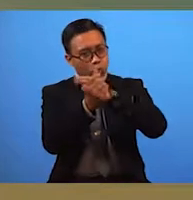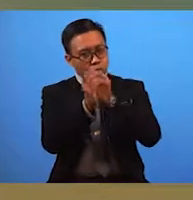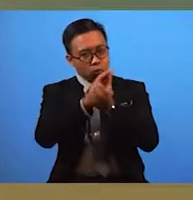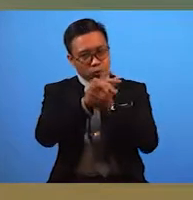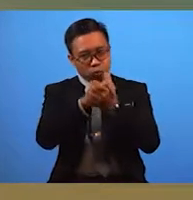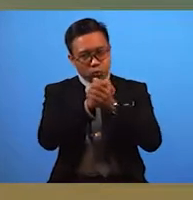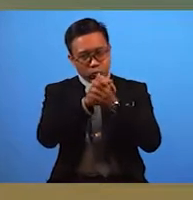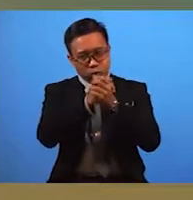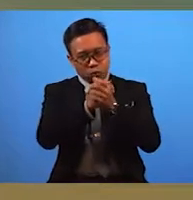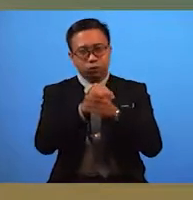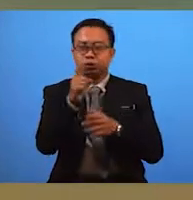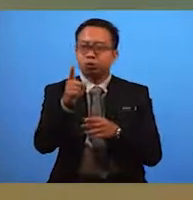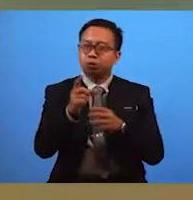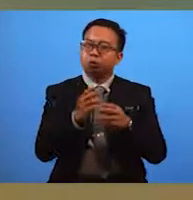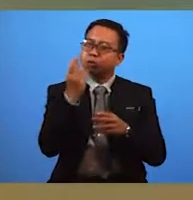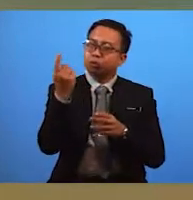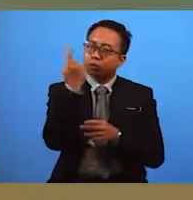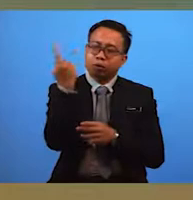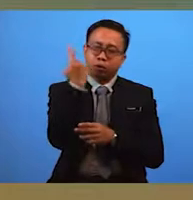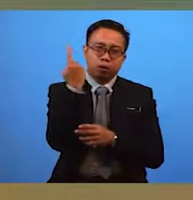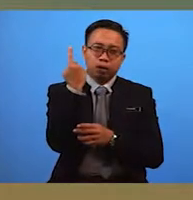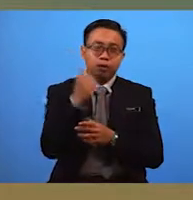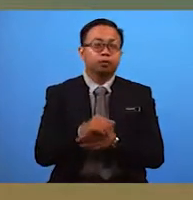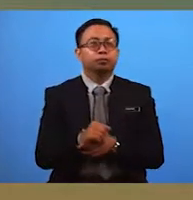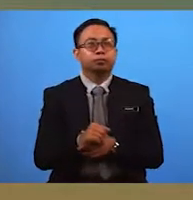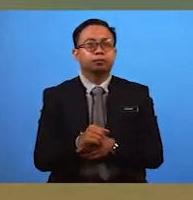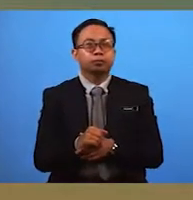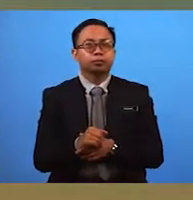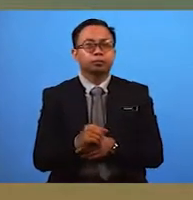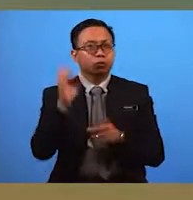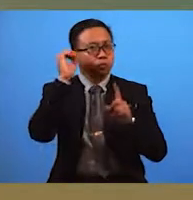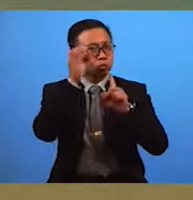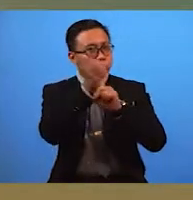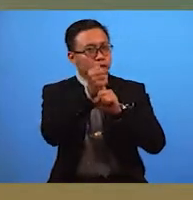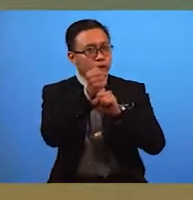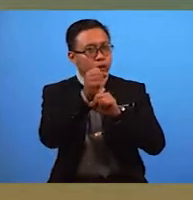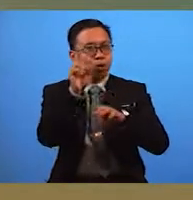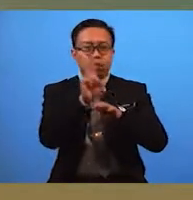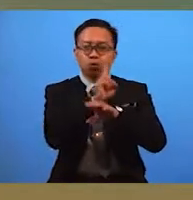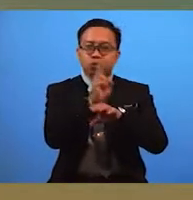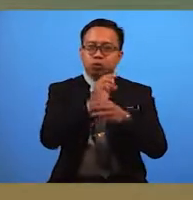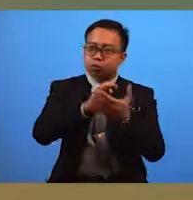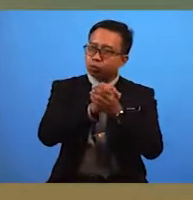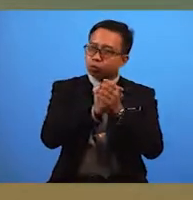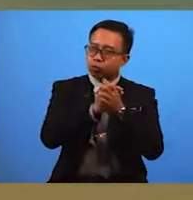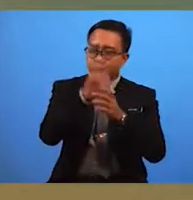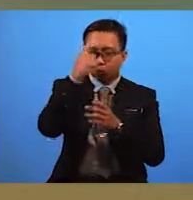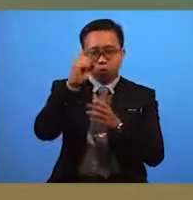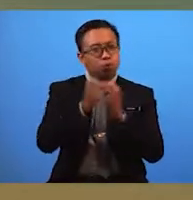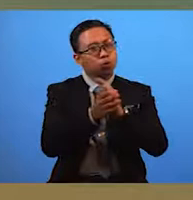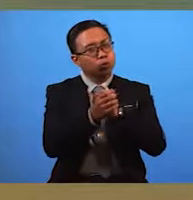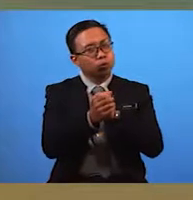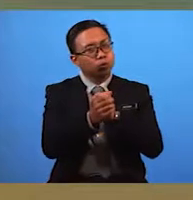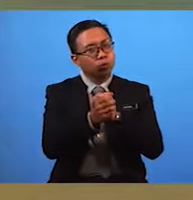Wash your hands regularly with soap. Purpose? Using soap to wash your hands